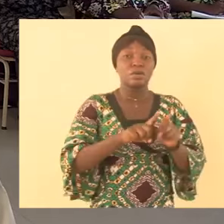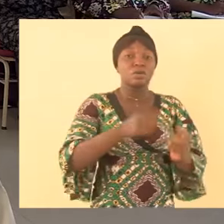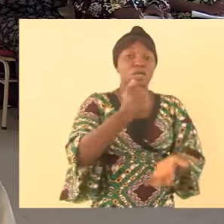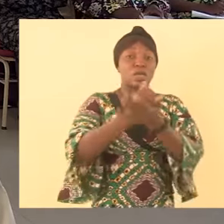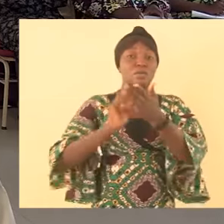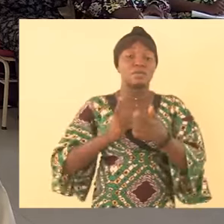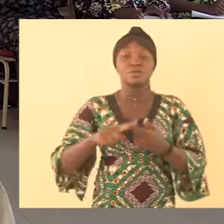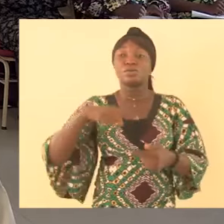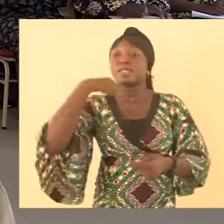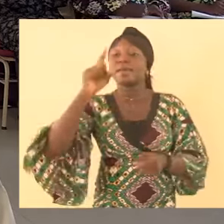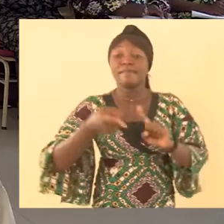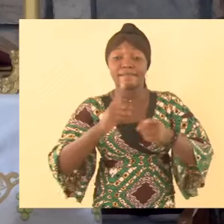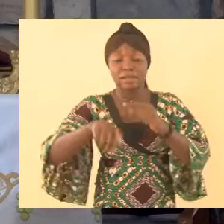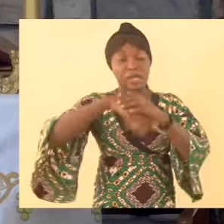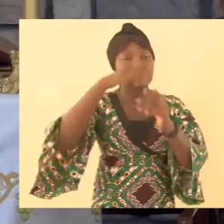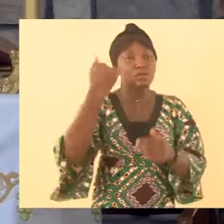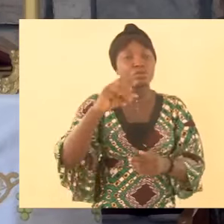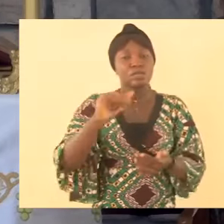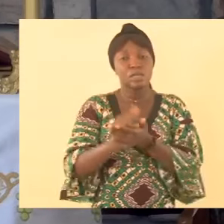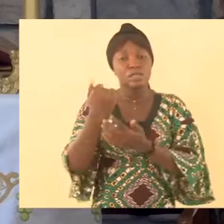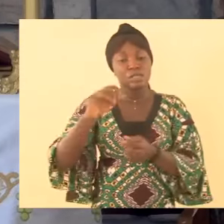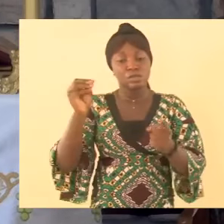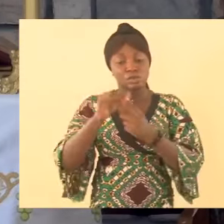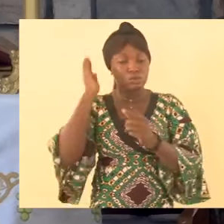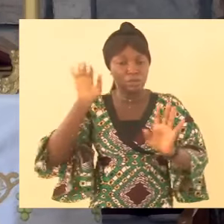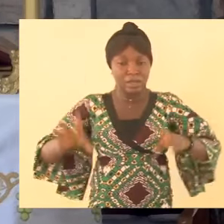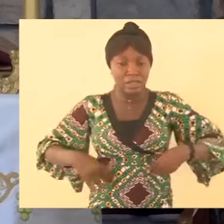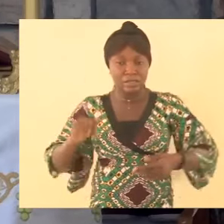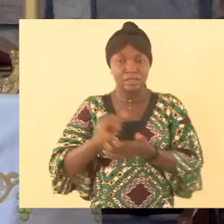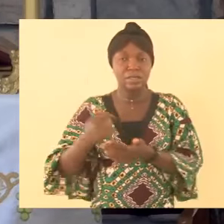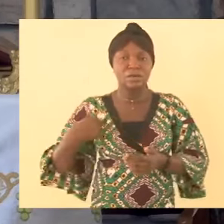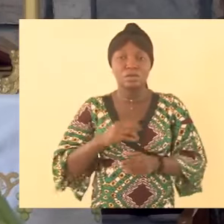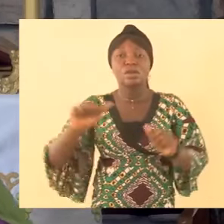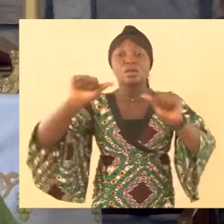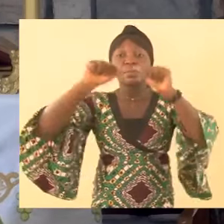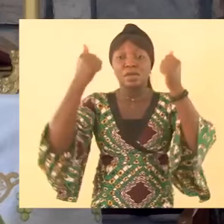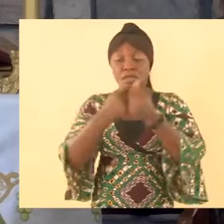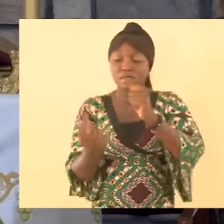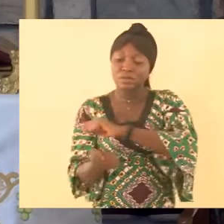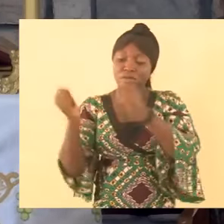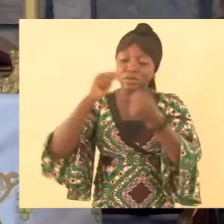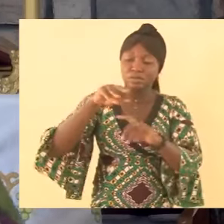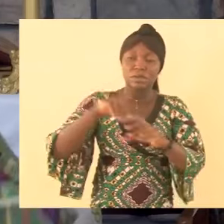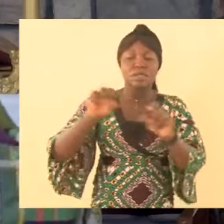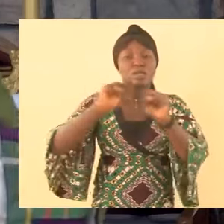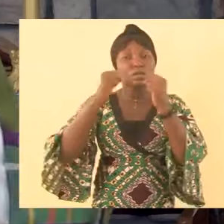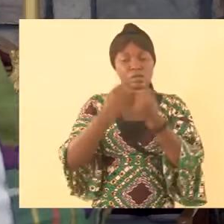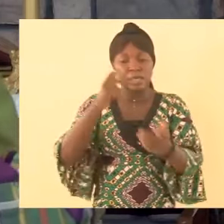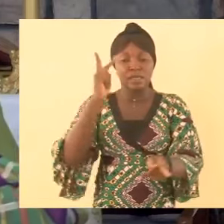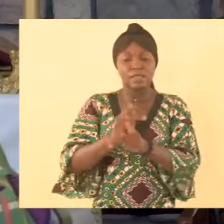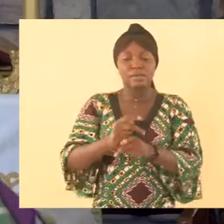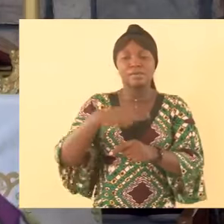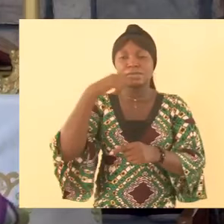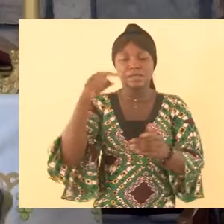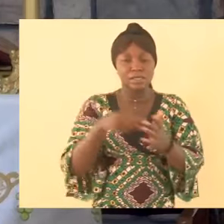tell friends outside so that they too may accept that we may be agents of transformation for our society. I keep saying